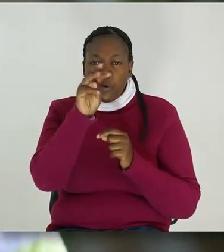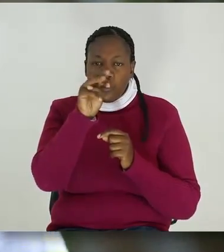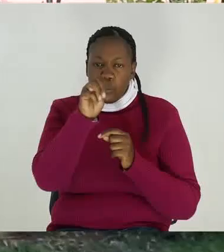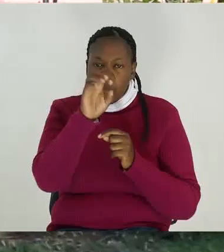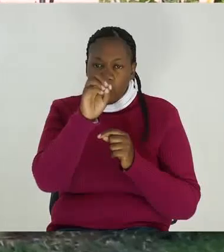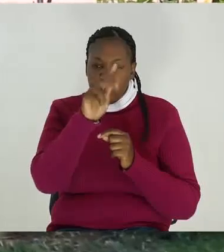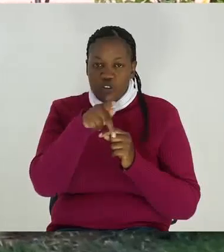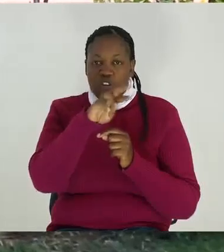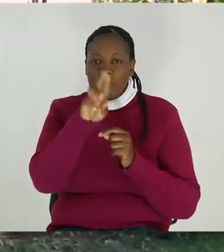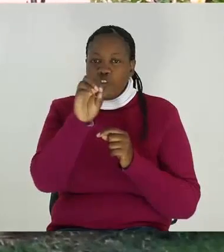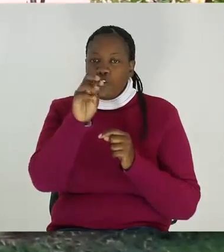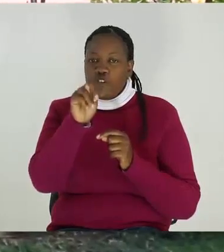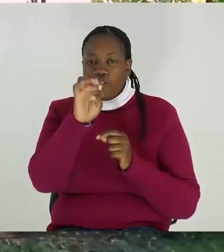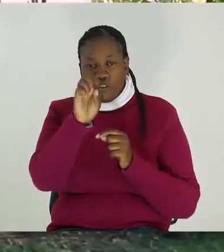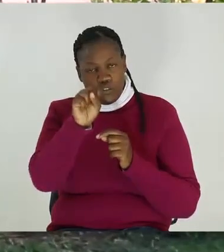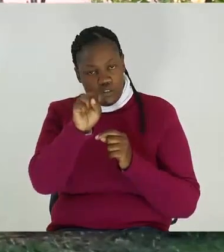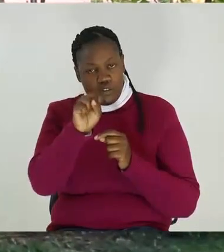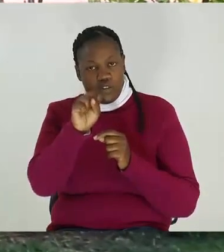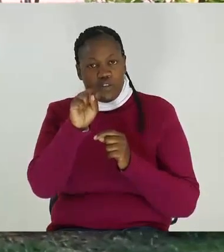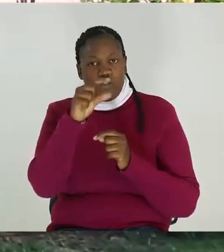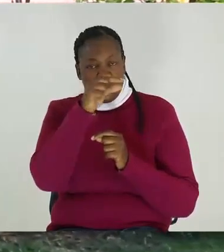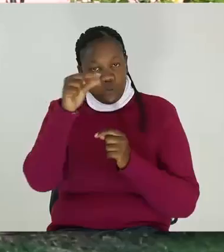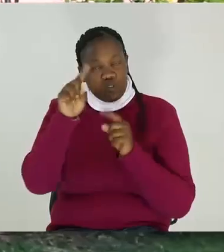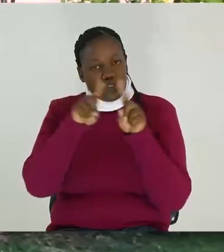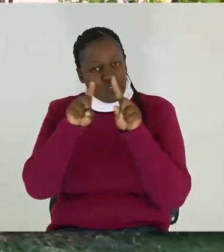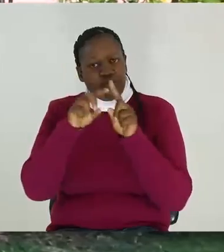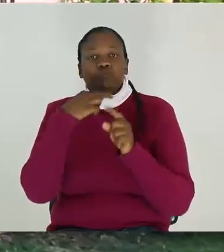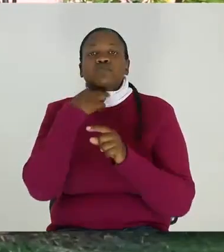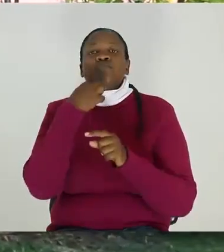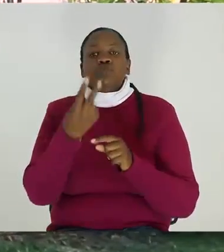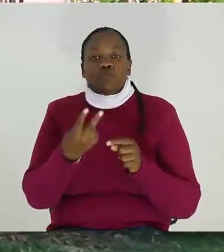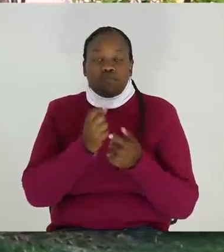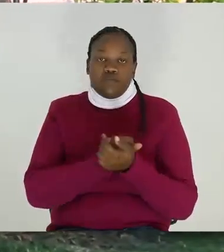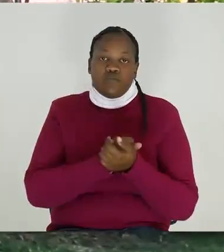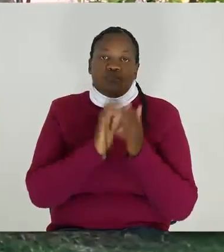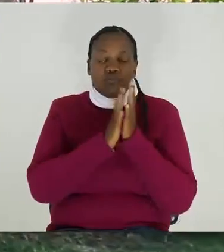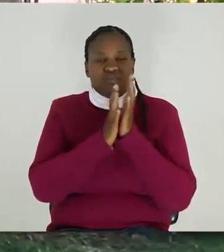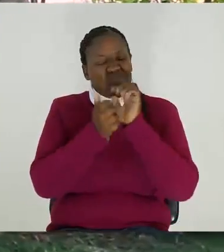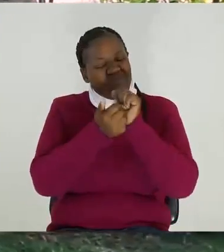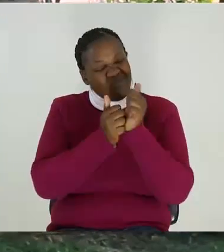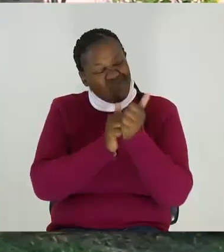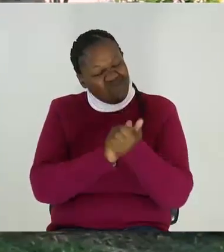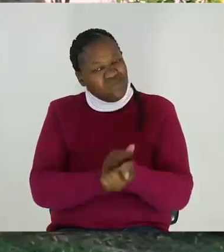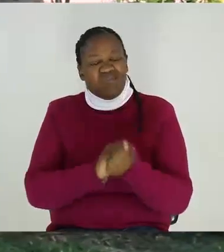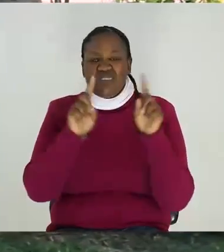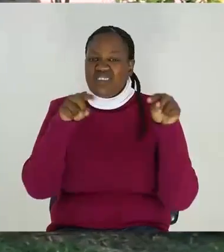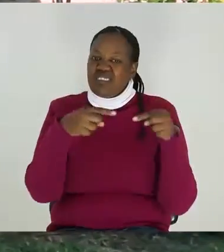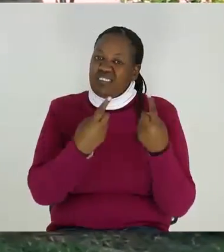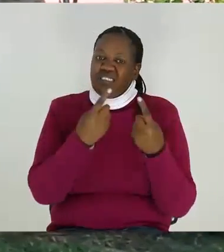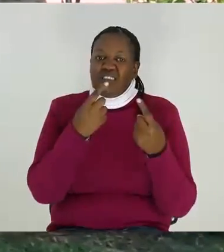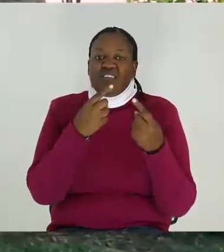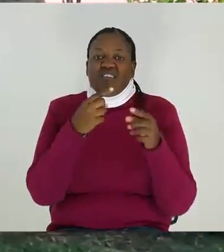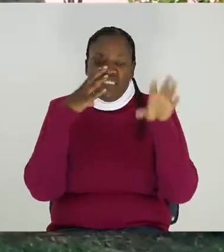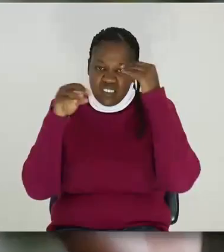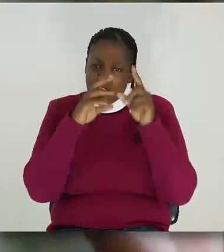same. Rose, please, don't turn this into another lesson. Just support me in what I'm trying to do, okay?